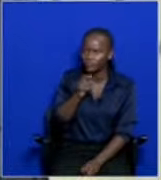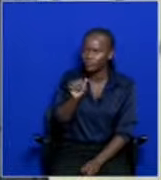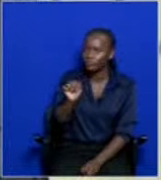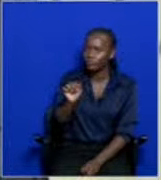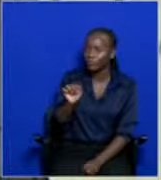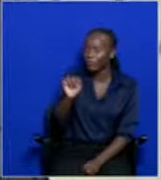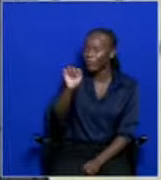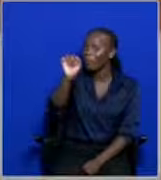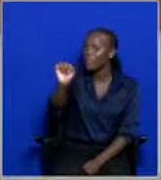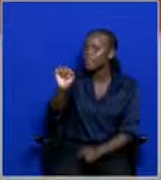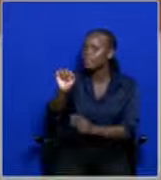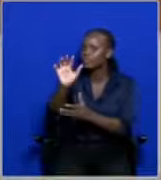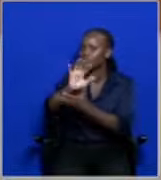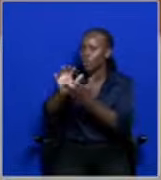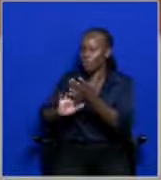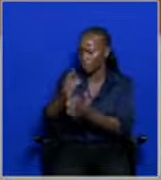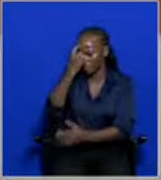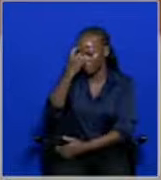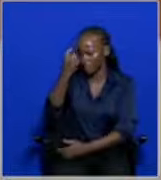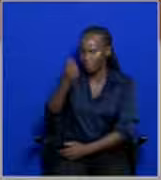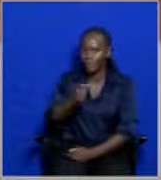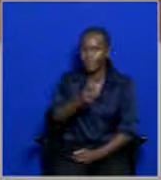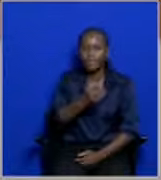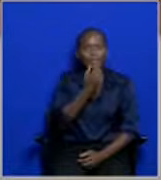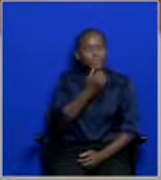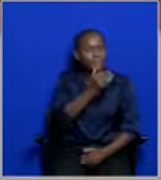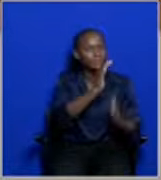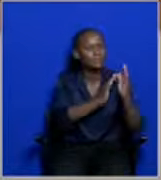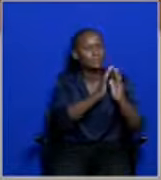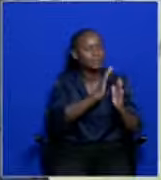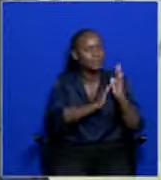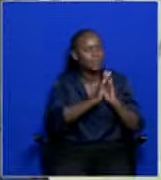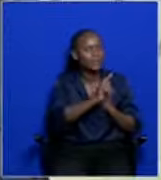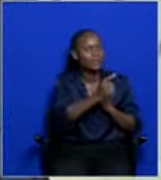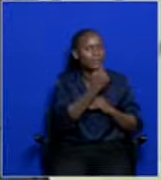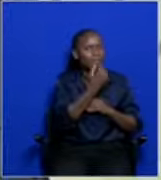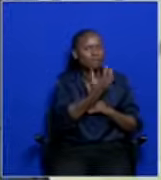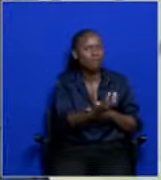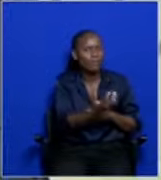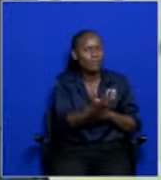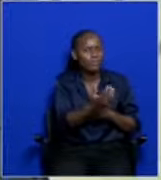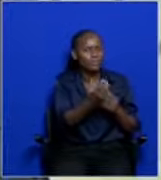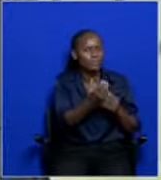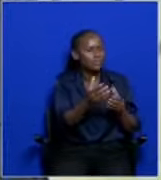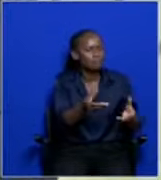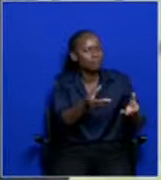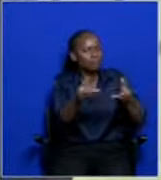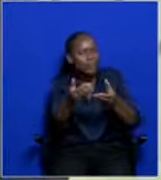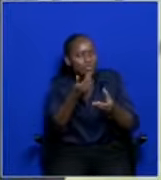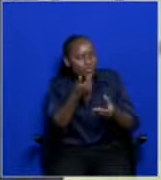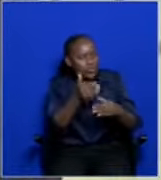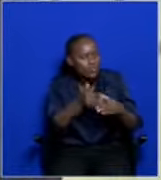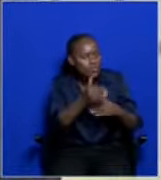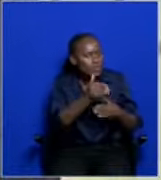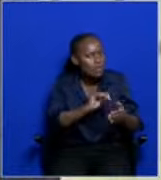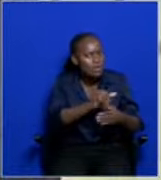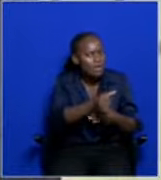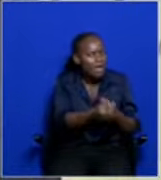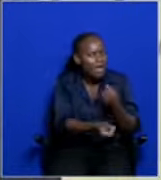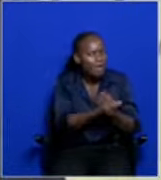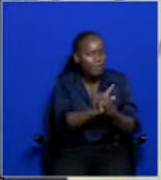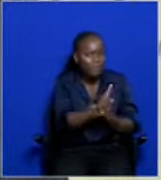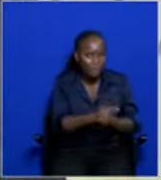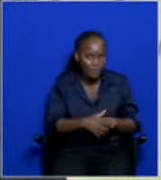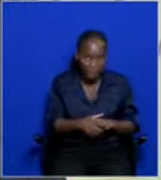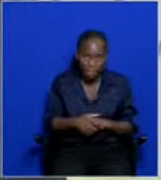What happened? What became of the rocks, according to Constable Mackenzie? According to Constable Mackenzie's statement, is